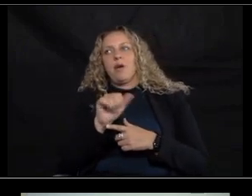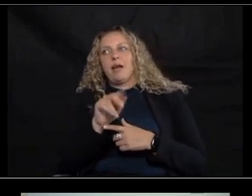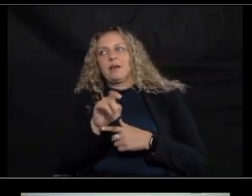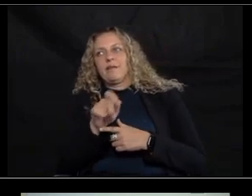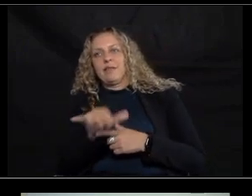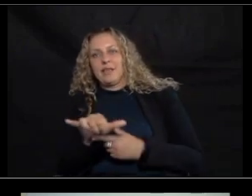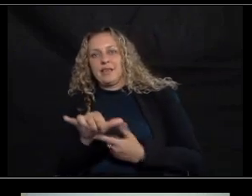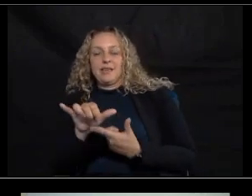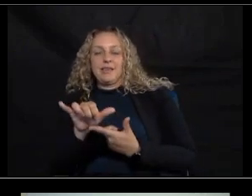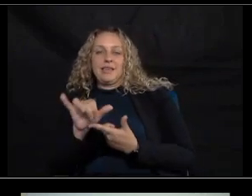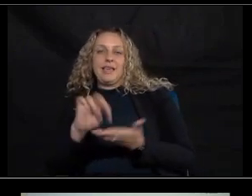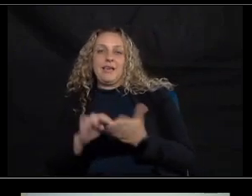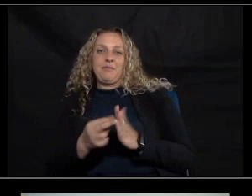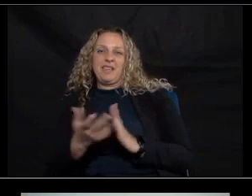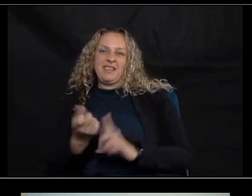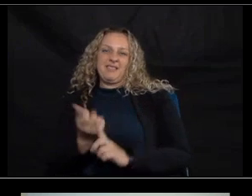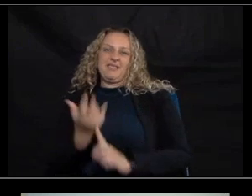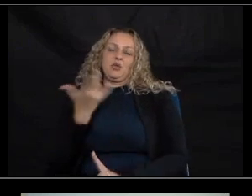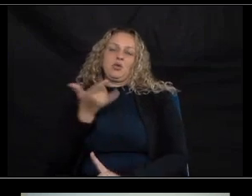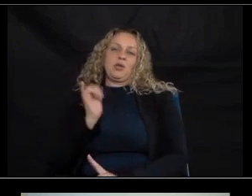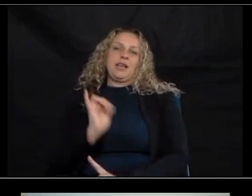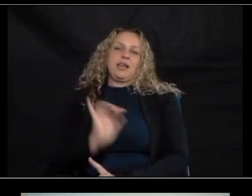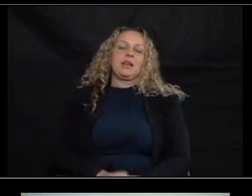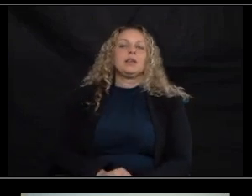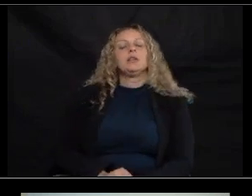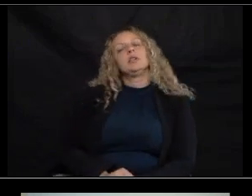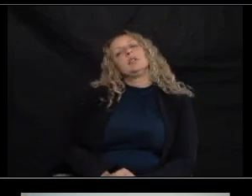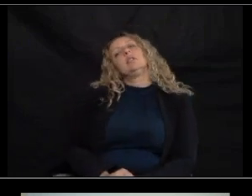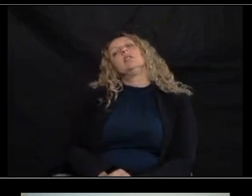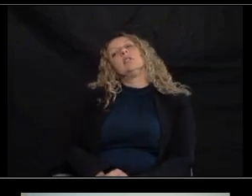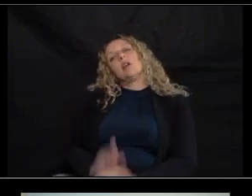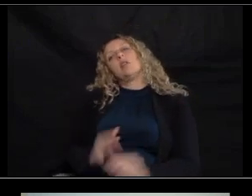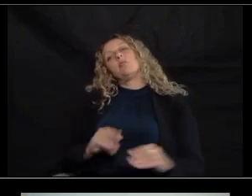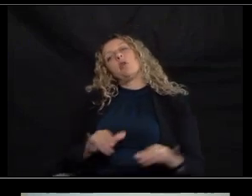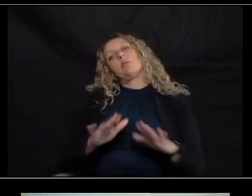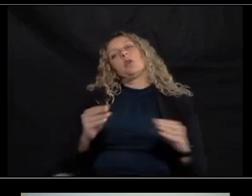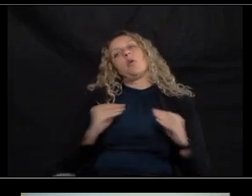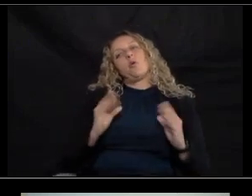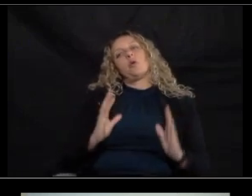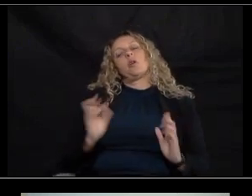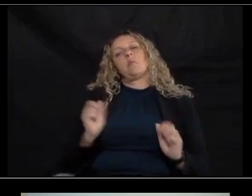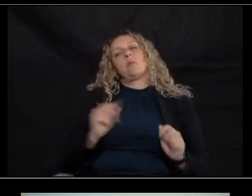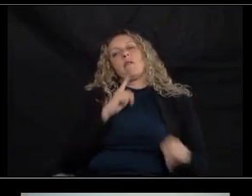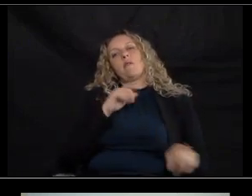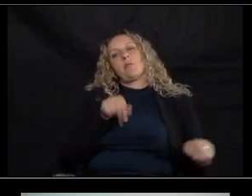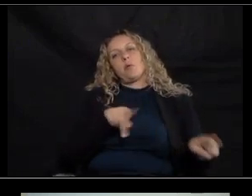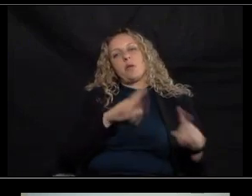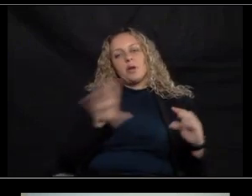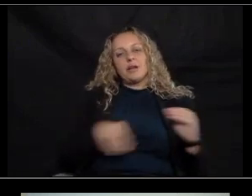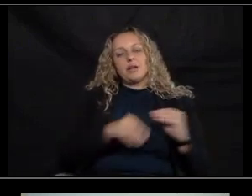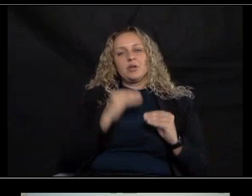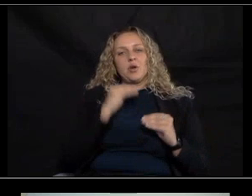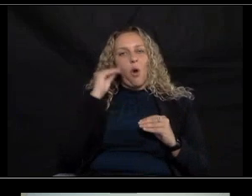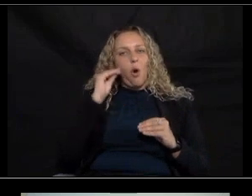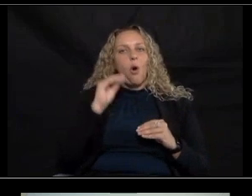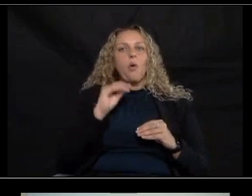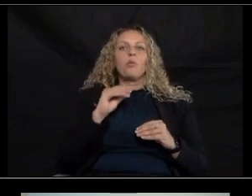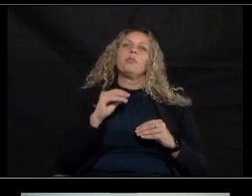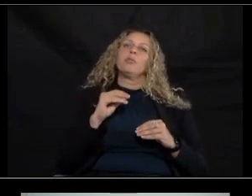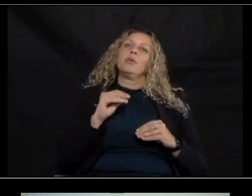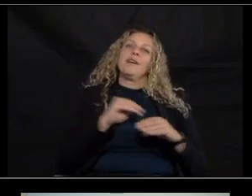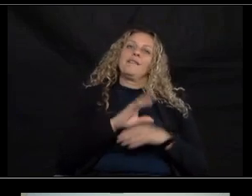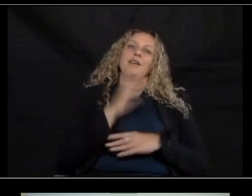a little more about what that might look like as property owners come back for permits for home additions or major projects that affect